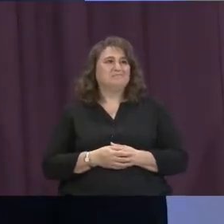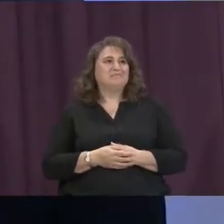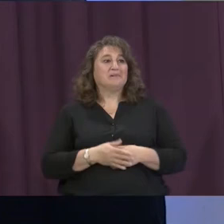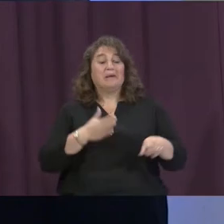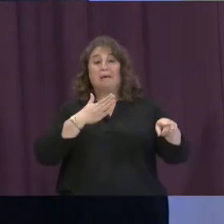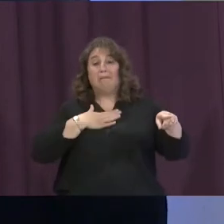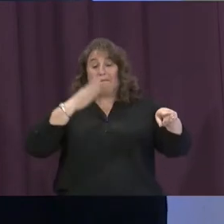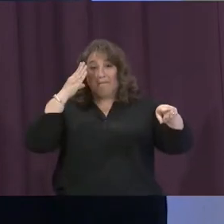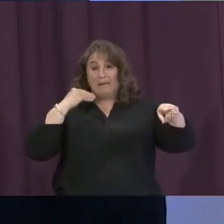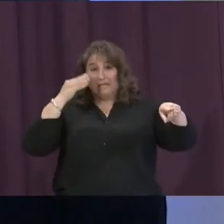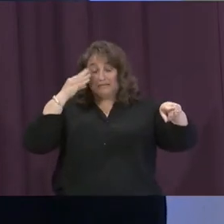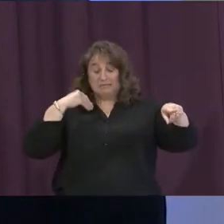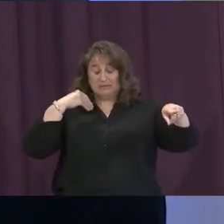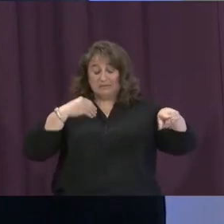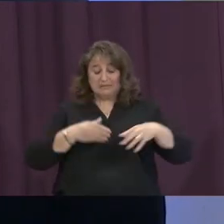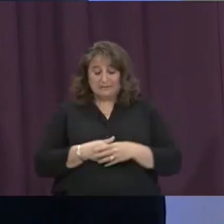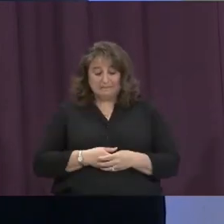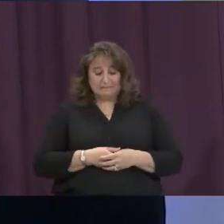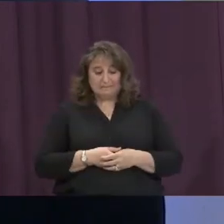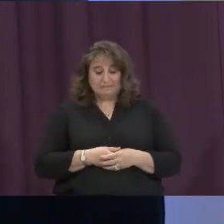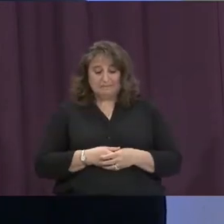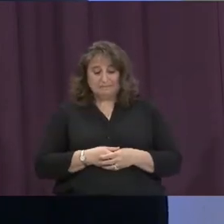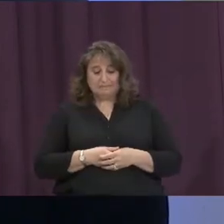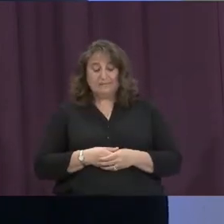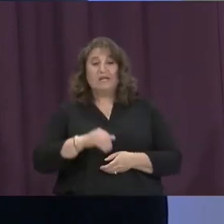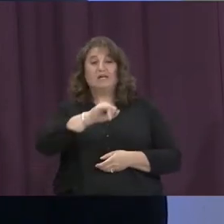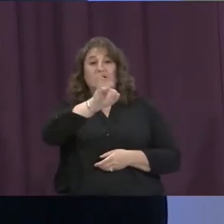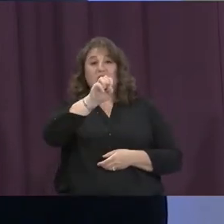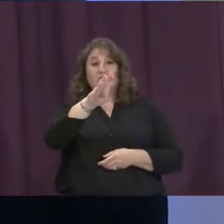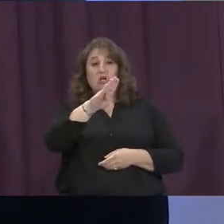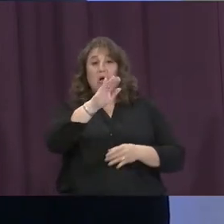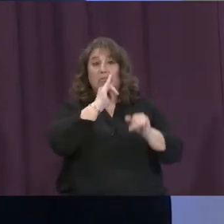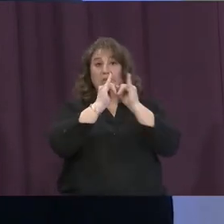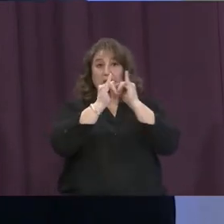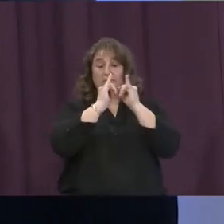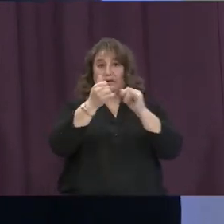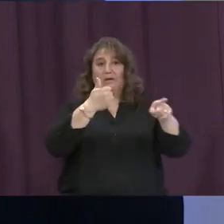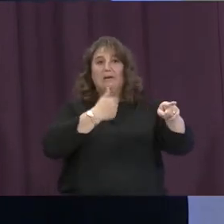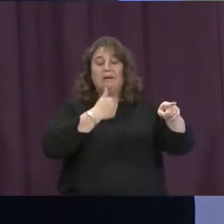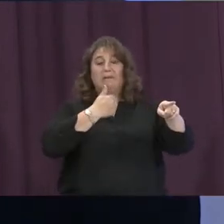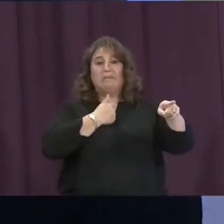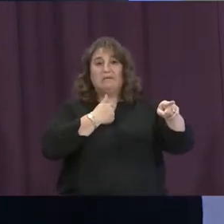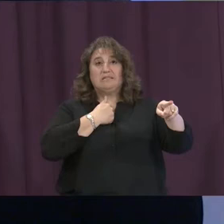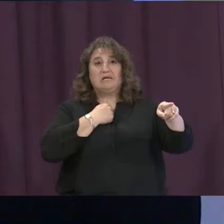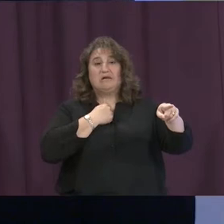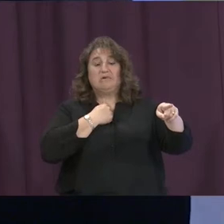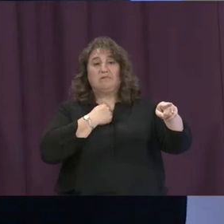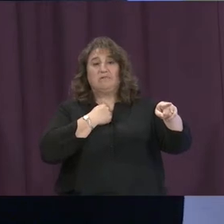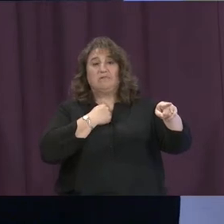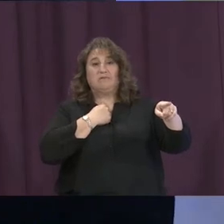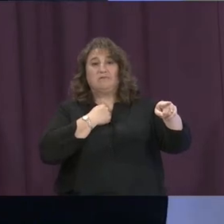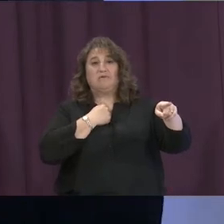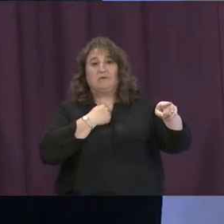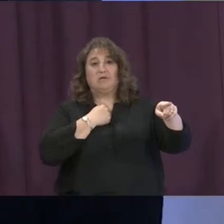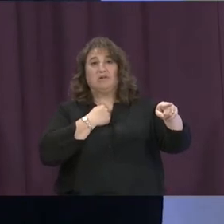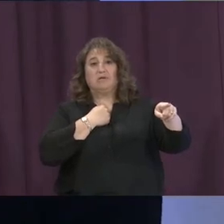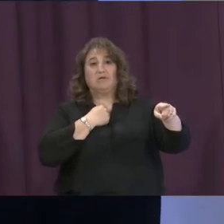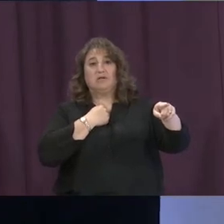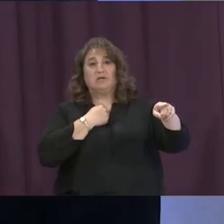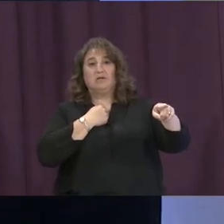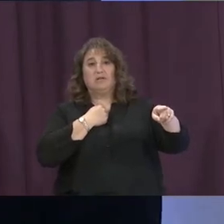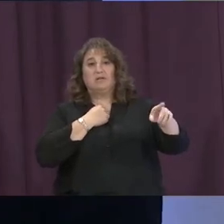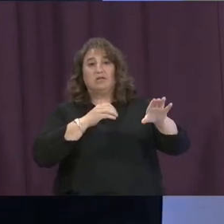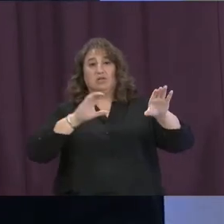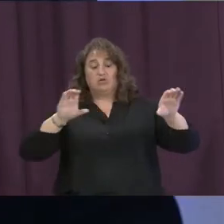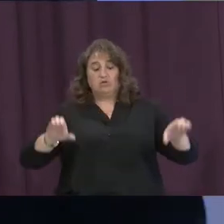experience that I had. Um, it was in a job interview where I was actually interviewing, um, a couple of people, um,